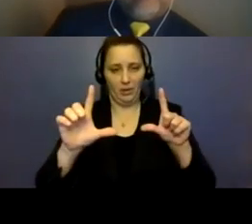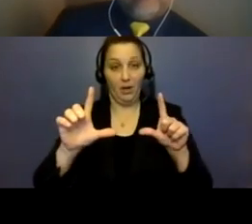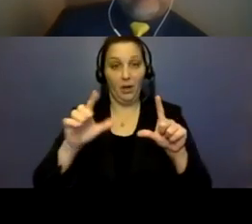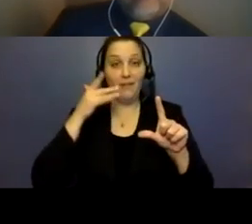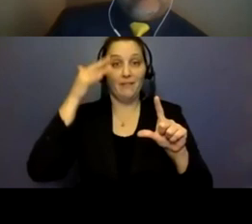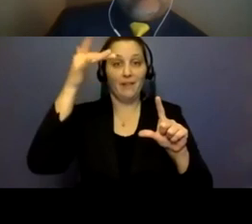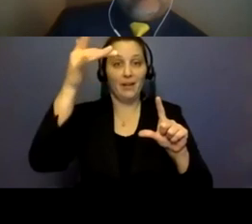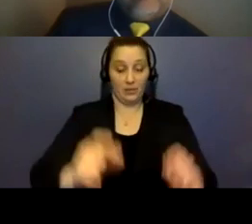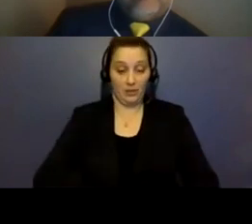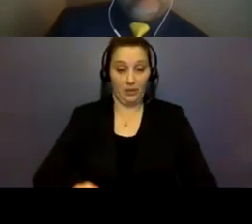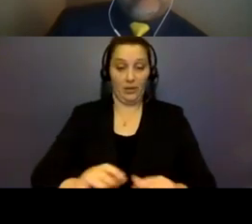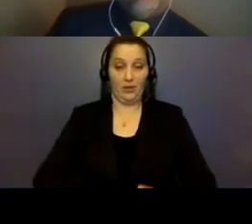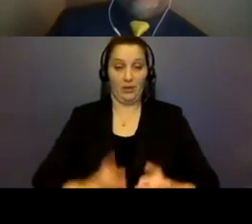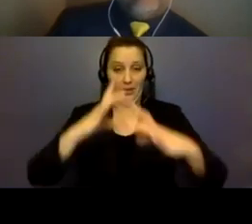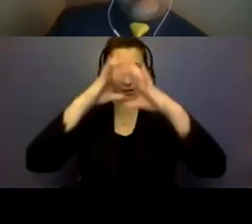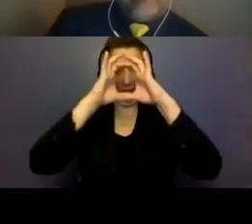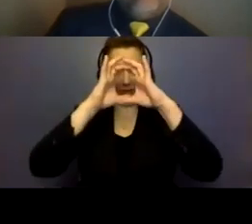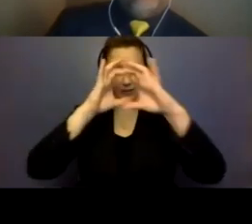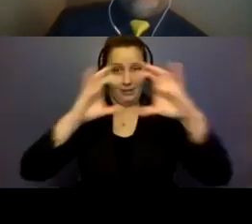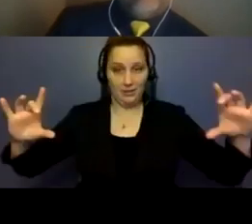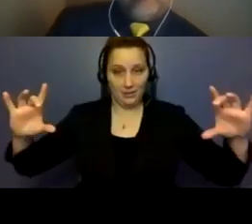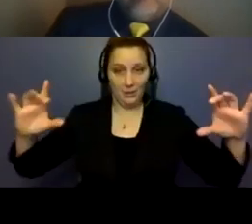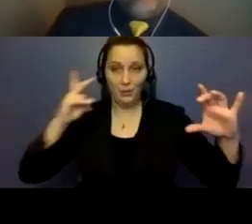lens where we do see each other as human.